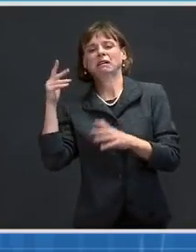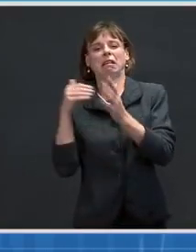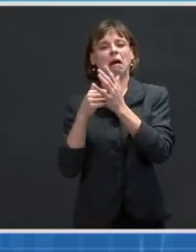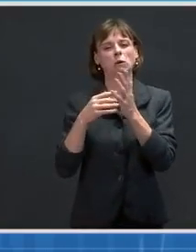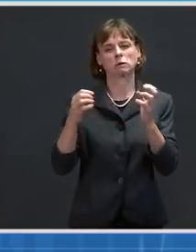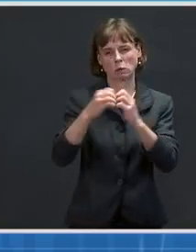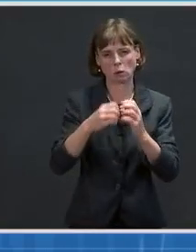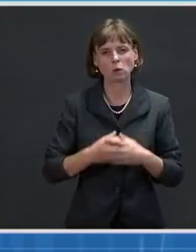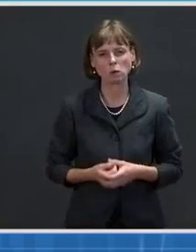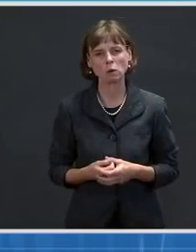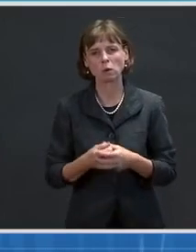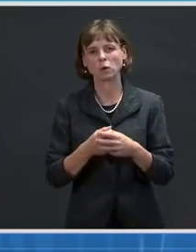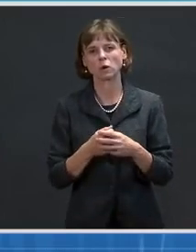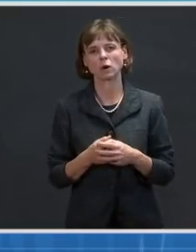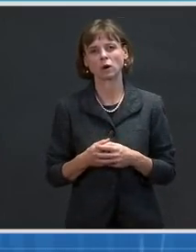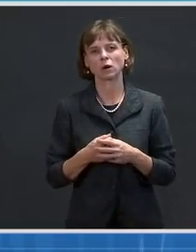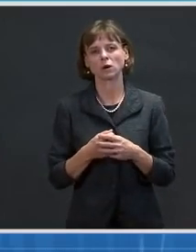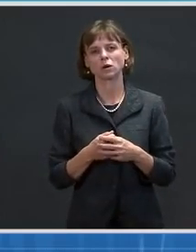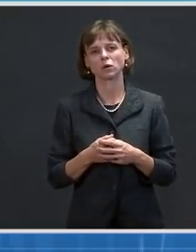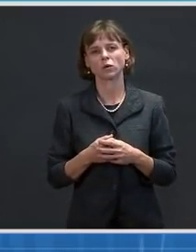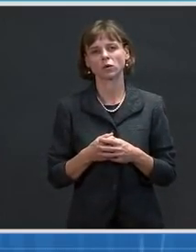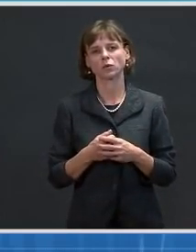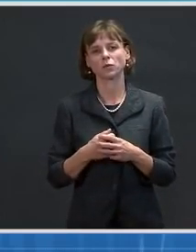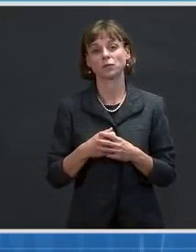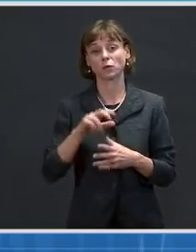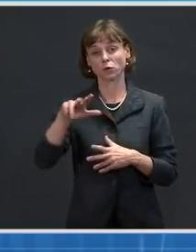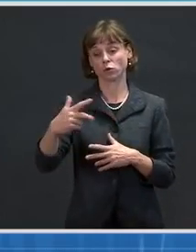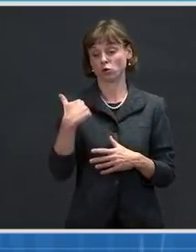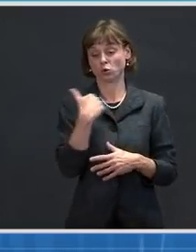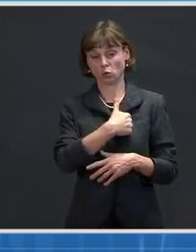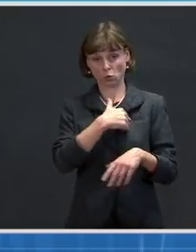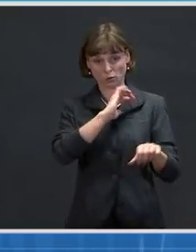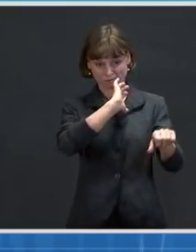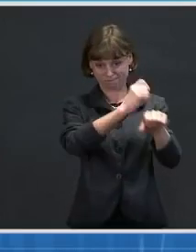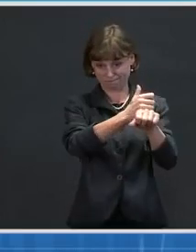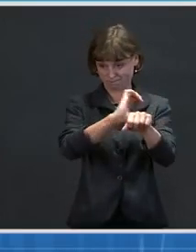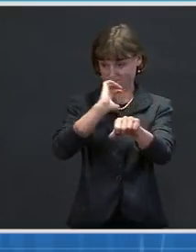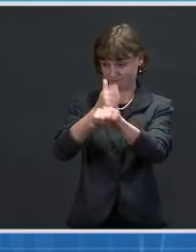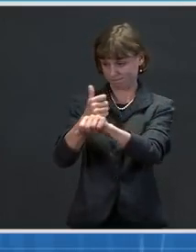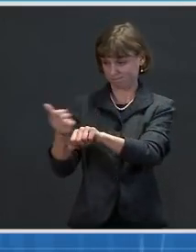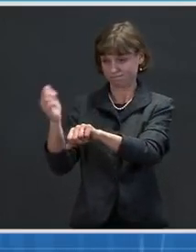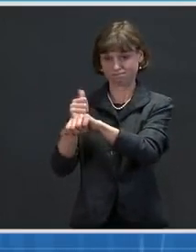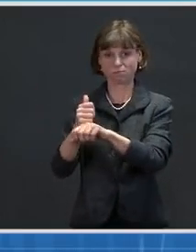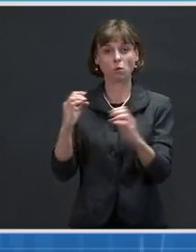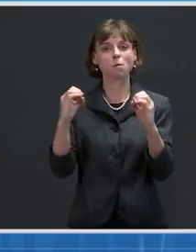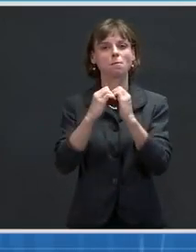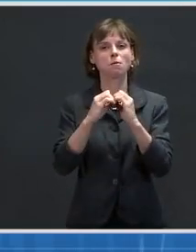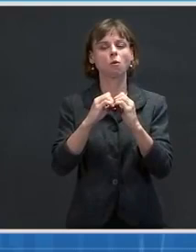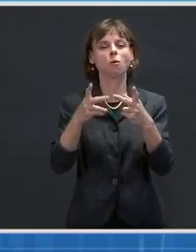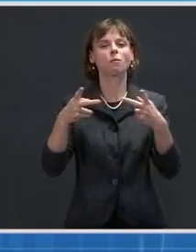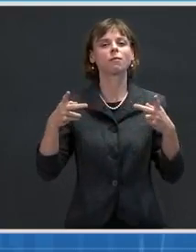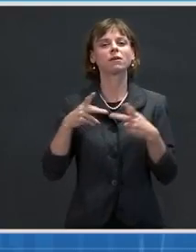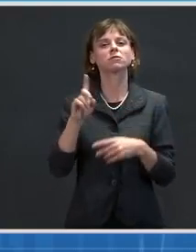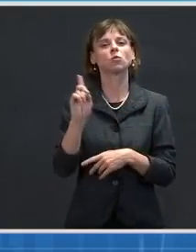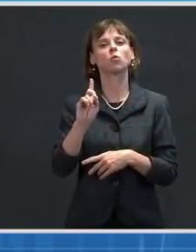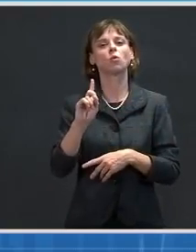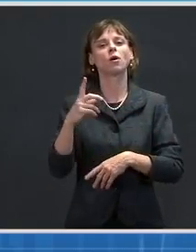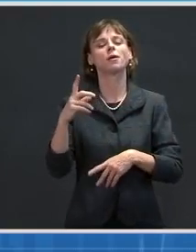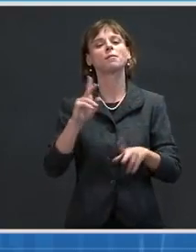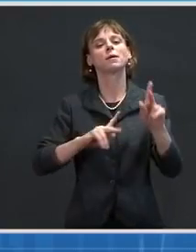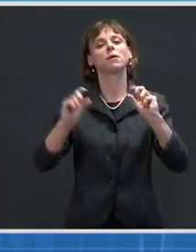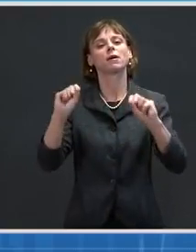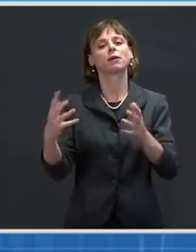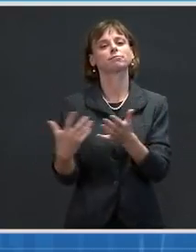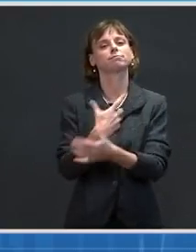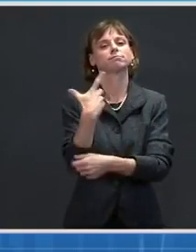Third, we're creating more places where Americans can get vaccinated. To do so, we've expedited financial support to